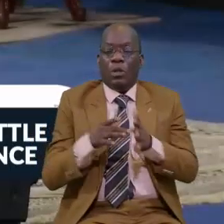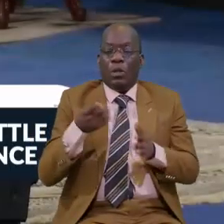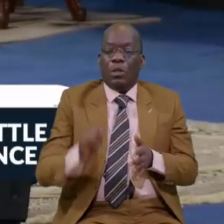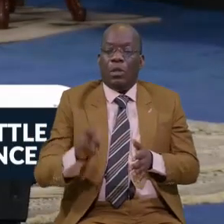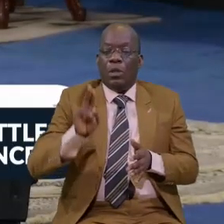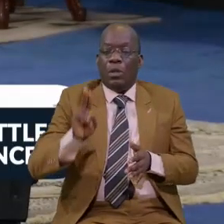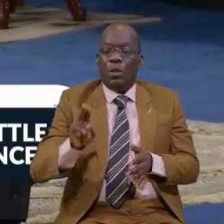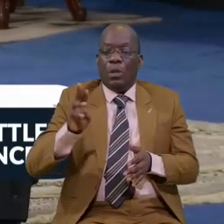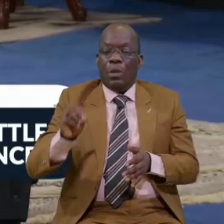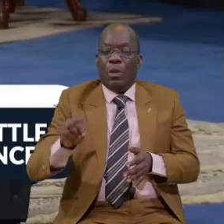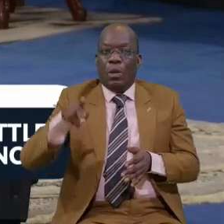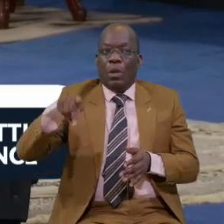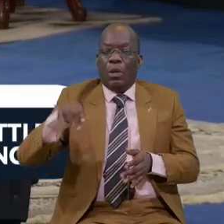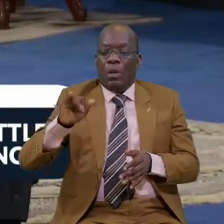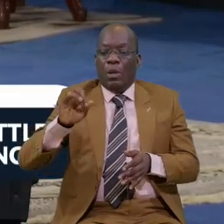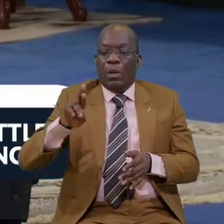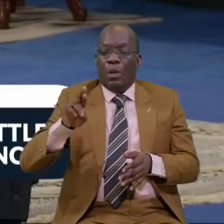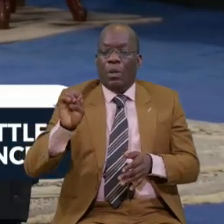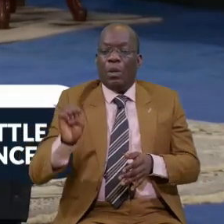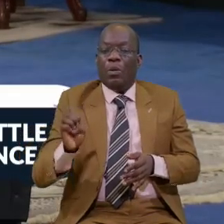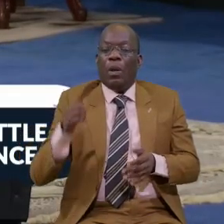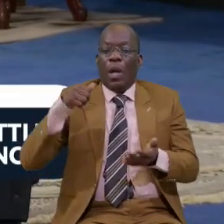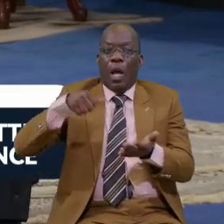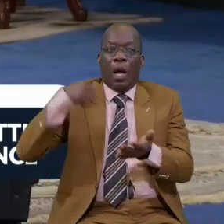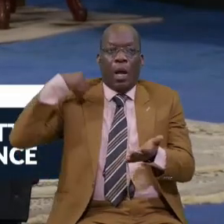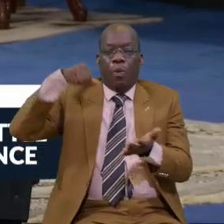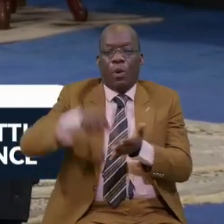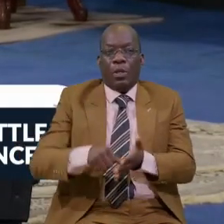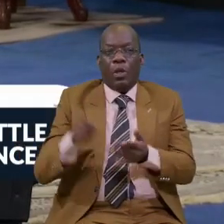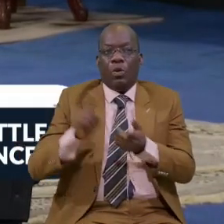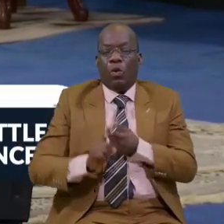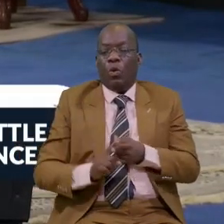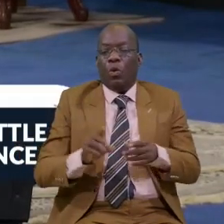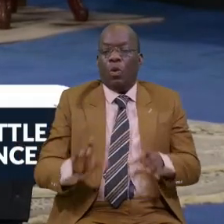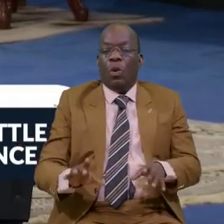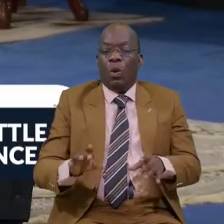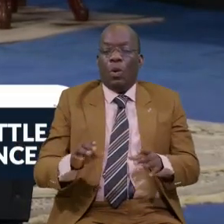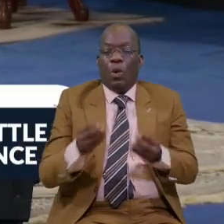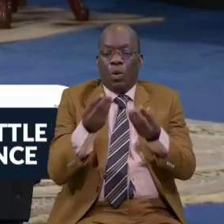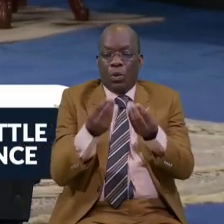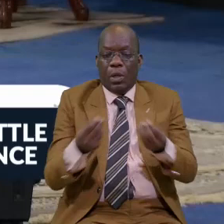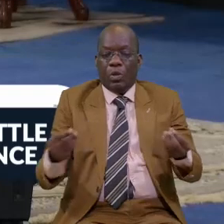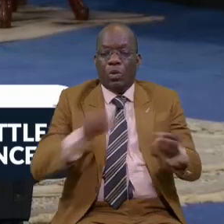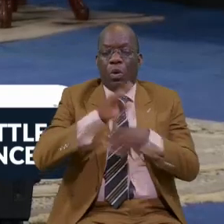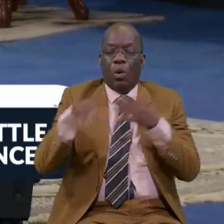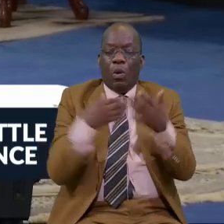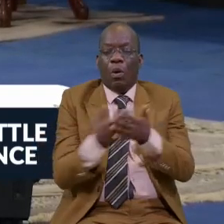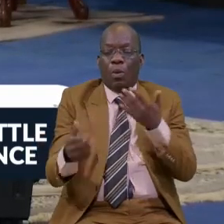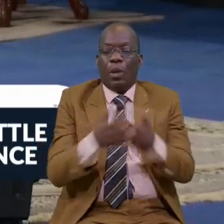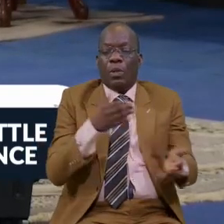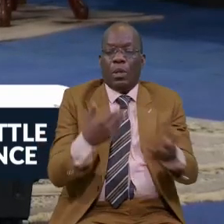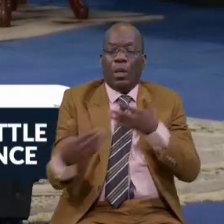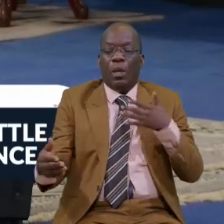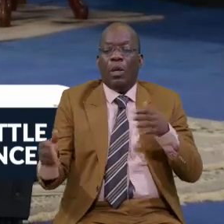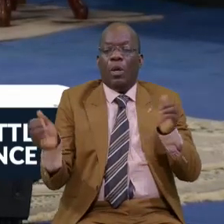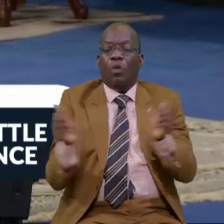umpire, appointed to settle all matters with his final sentence. Anything